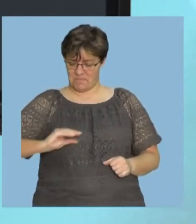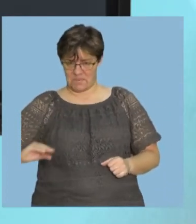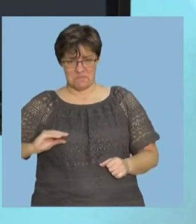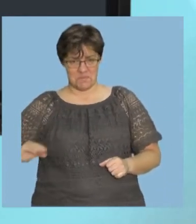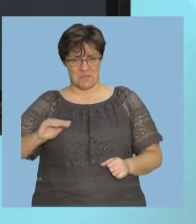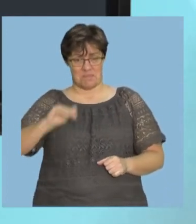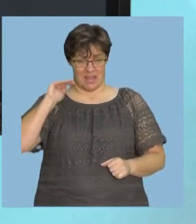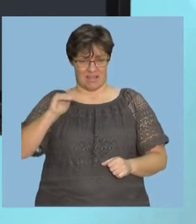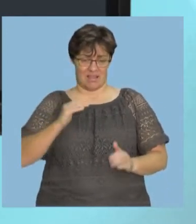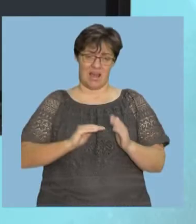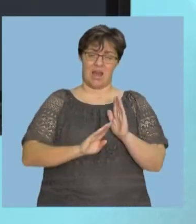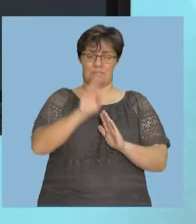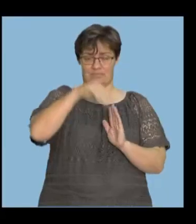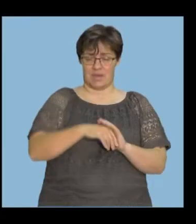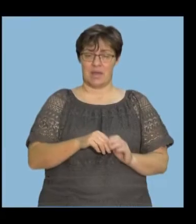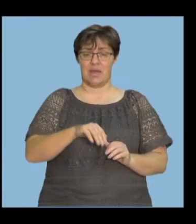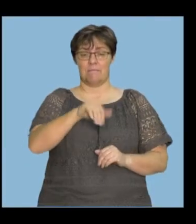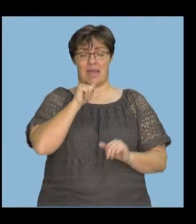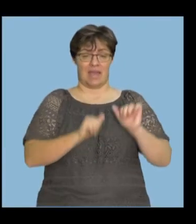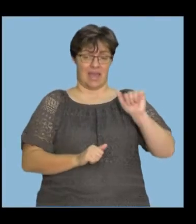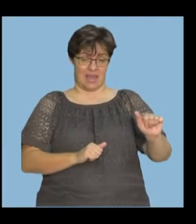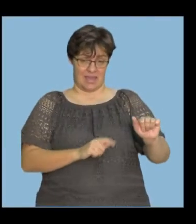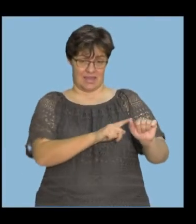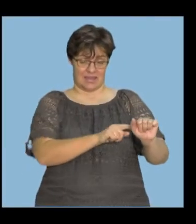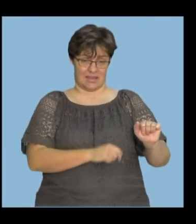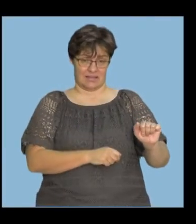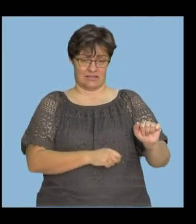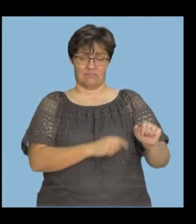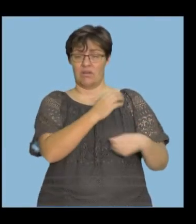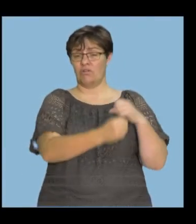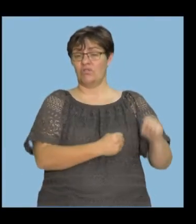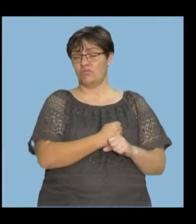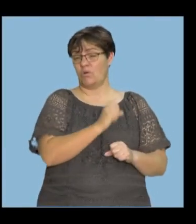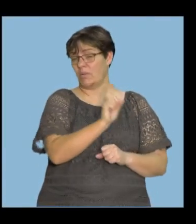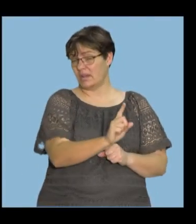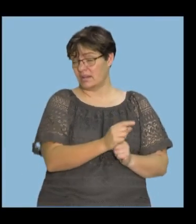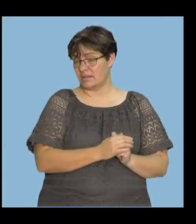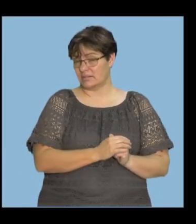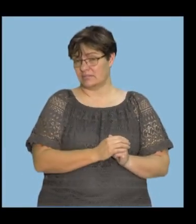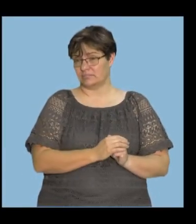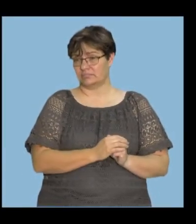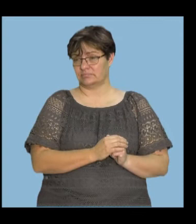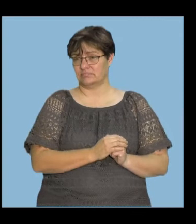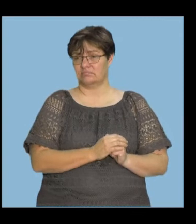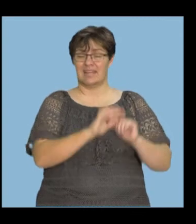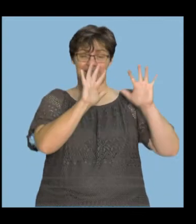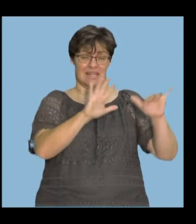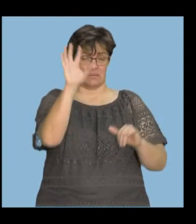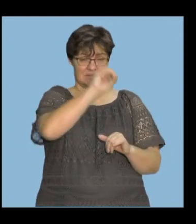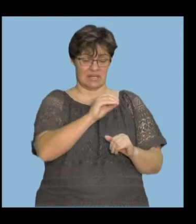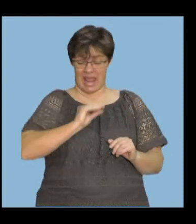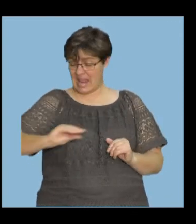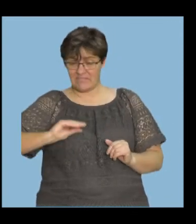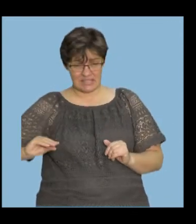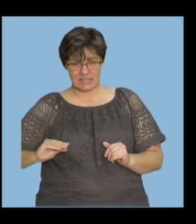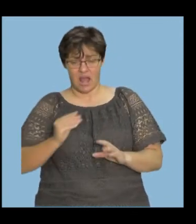year. So we have Bank A. Year 1, their return was 10%. Whatever they invested,